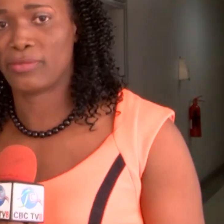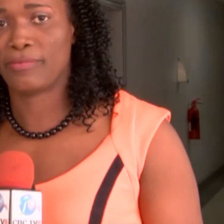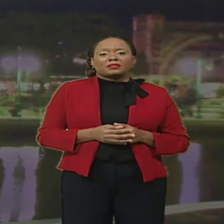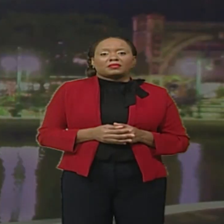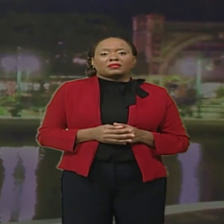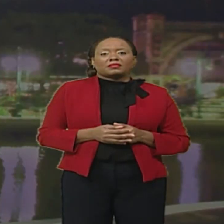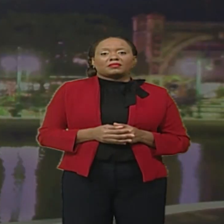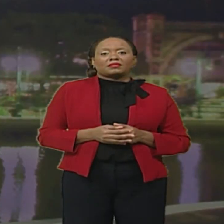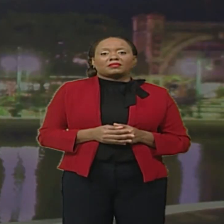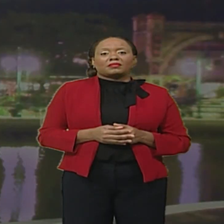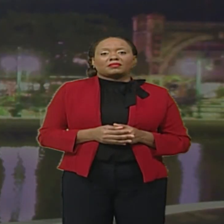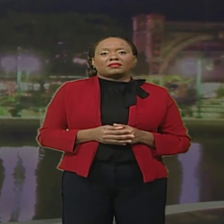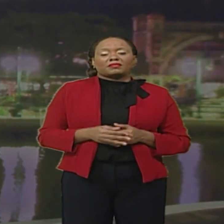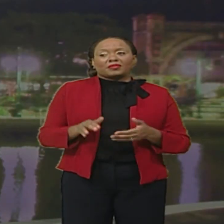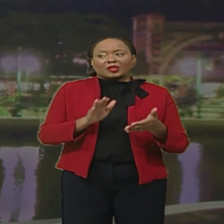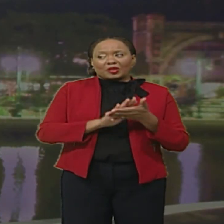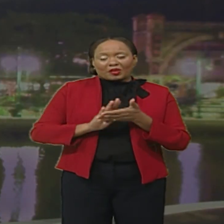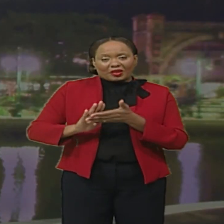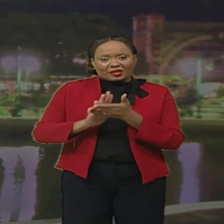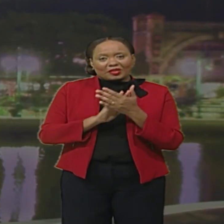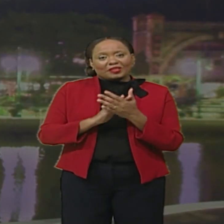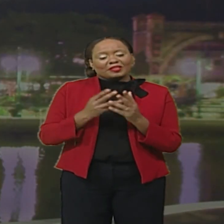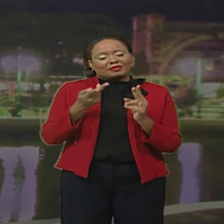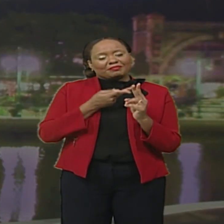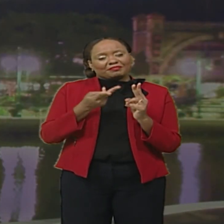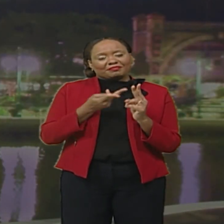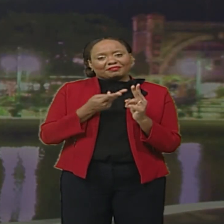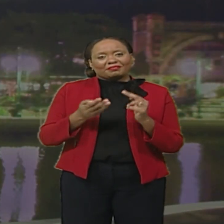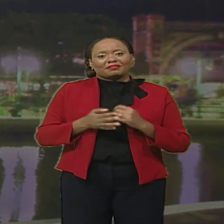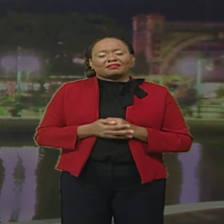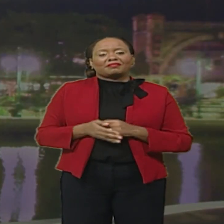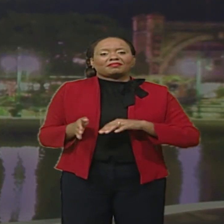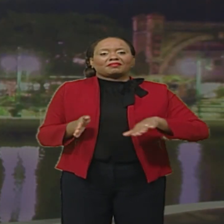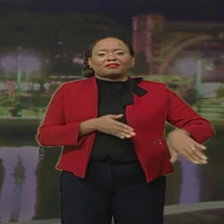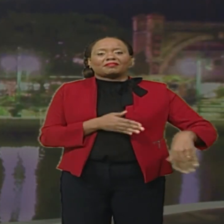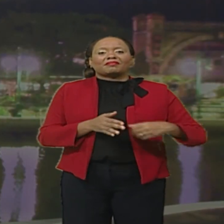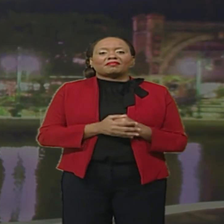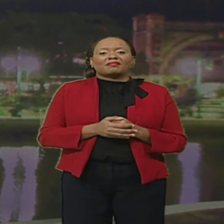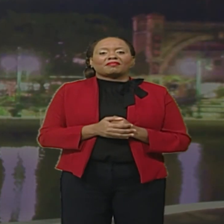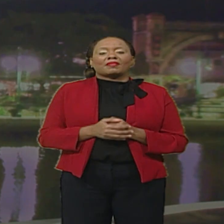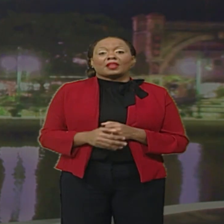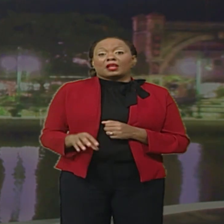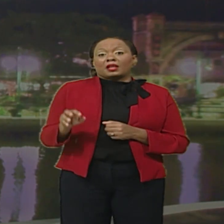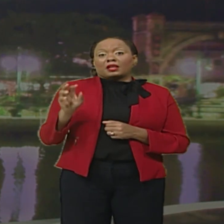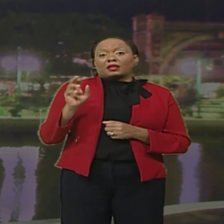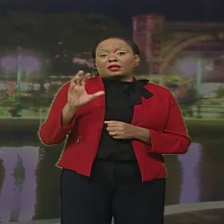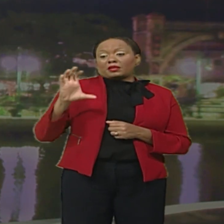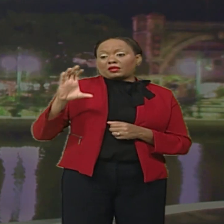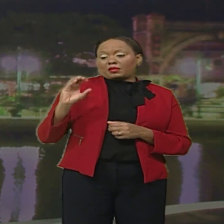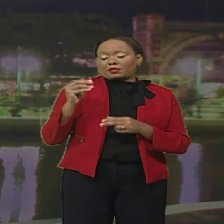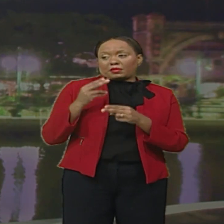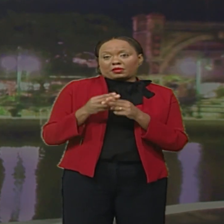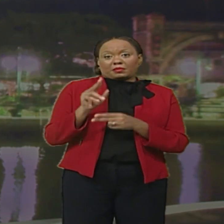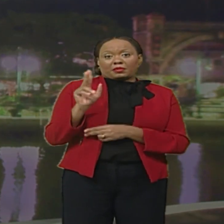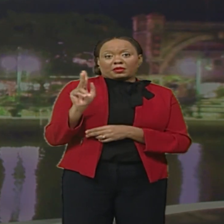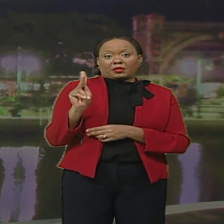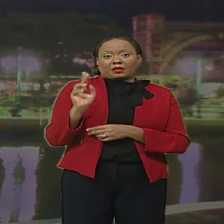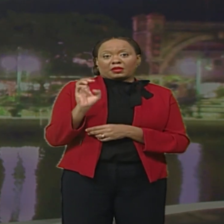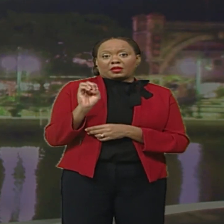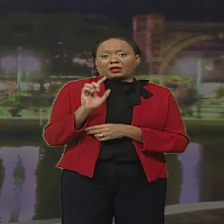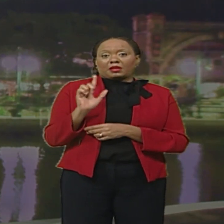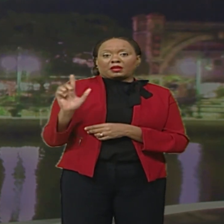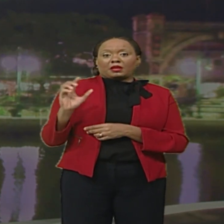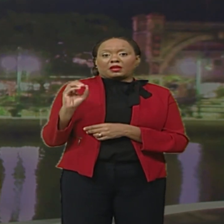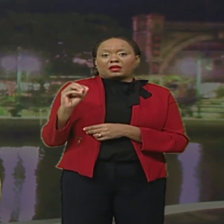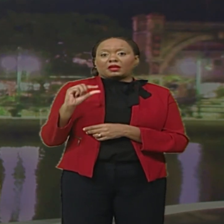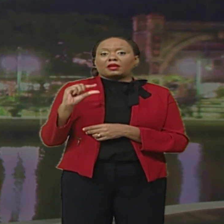individuals. Congratulations to them. Well, the public is asked to note that the Kellogg Company, through its distributor Hansel